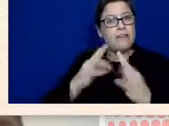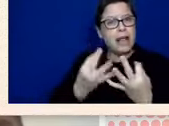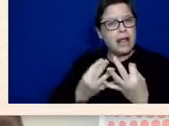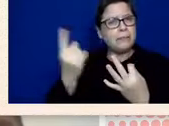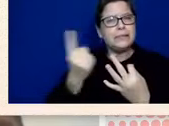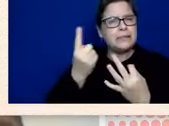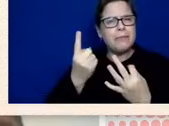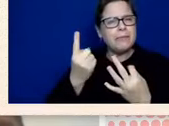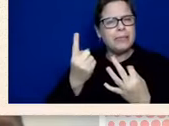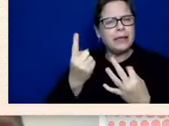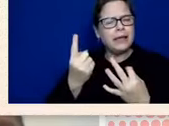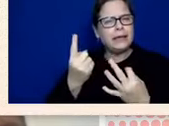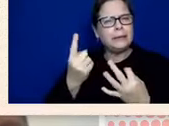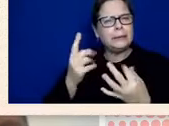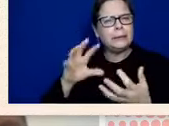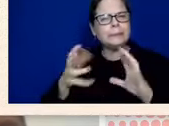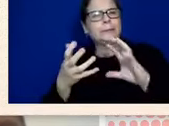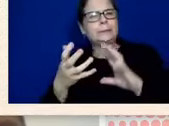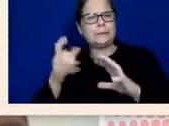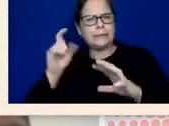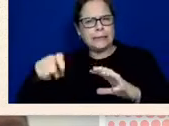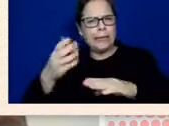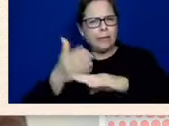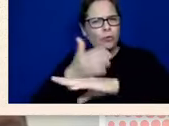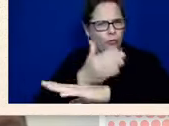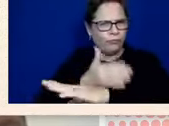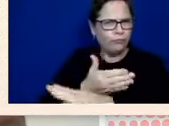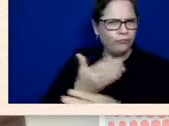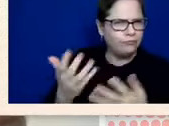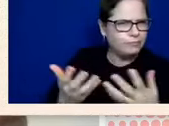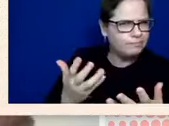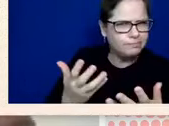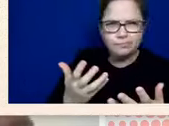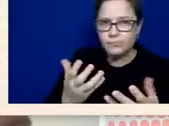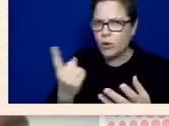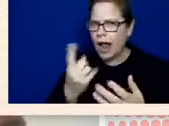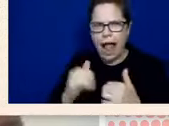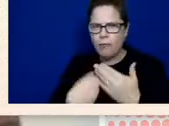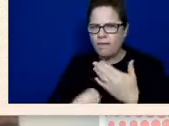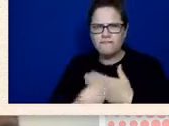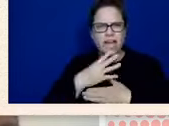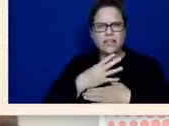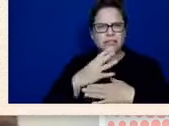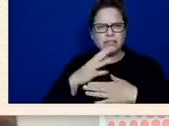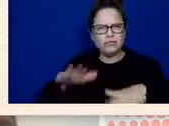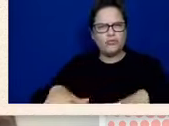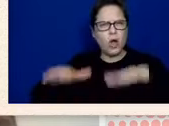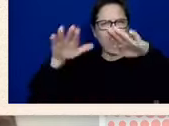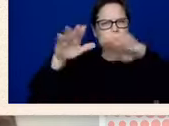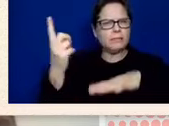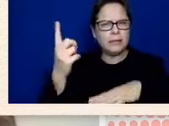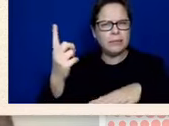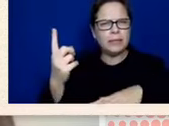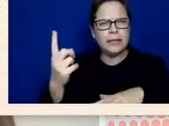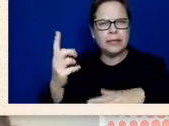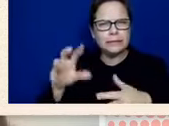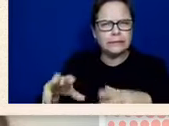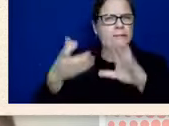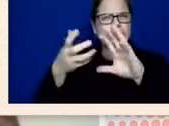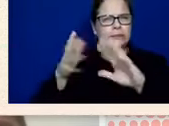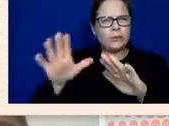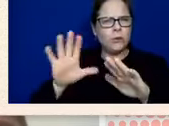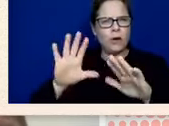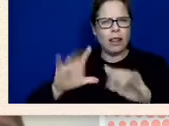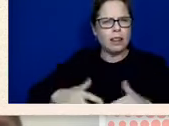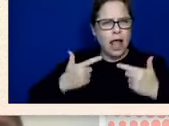actually affected you in some sort of ways. Was there anything like that that if you wanted to share,